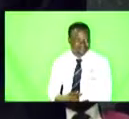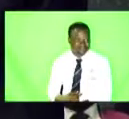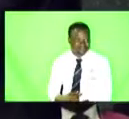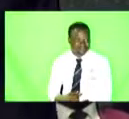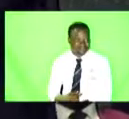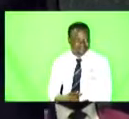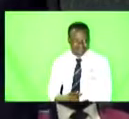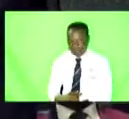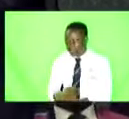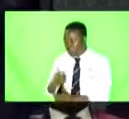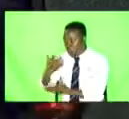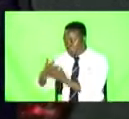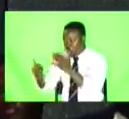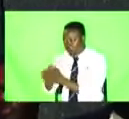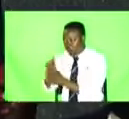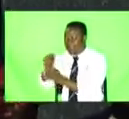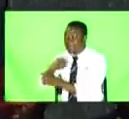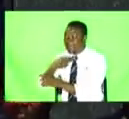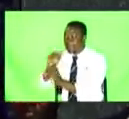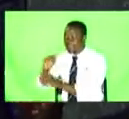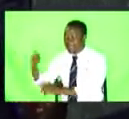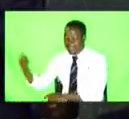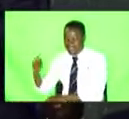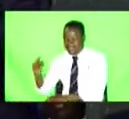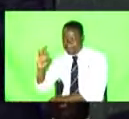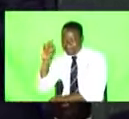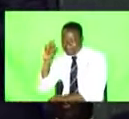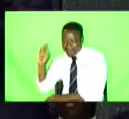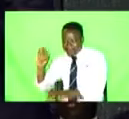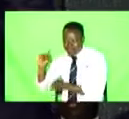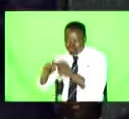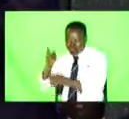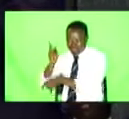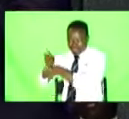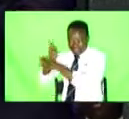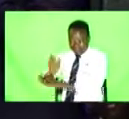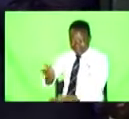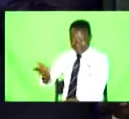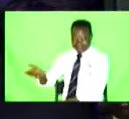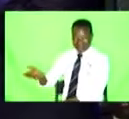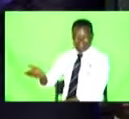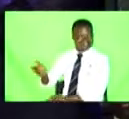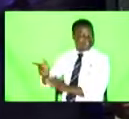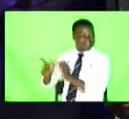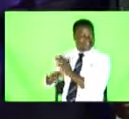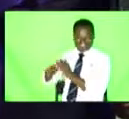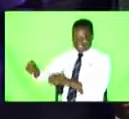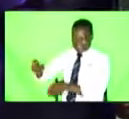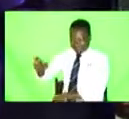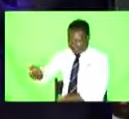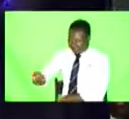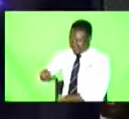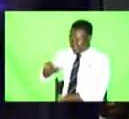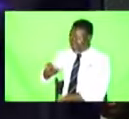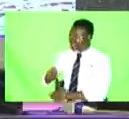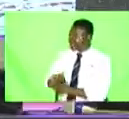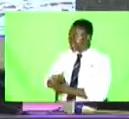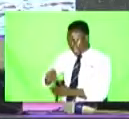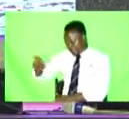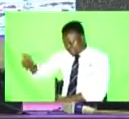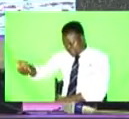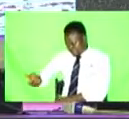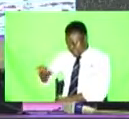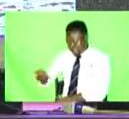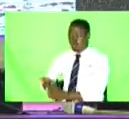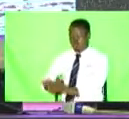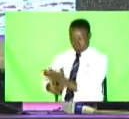Then he preaches the gospel to this young man. And then he makes an invitation. He throws an invitation